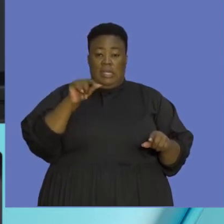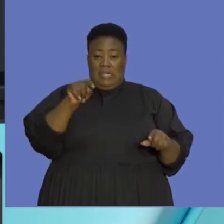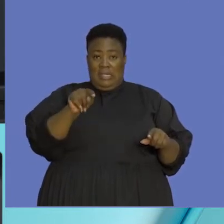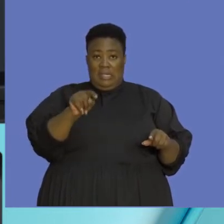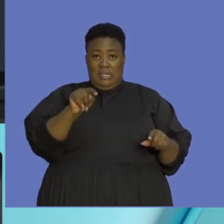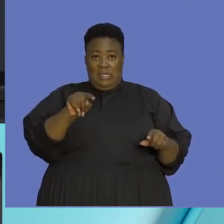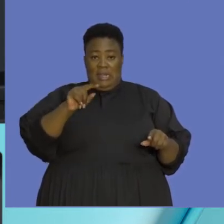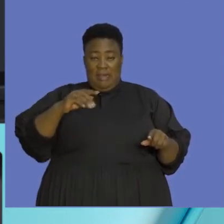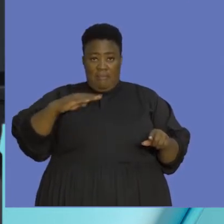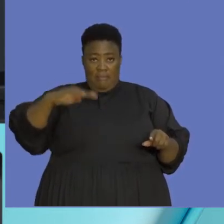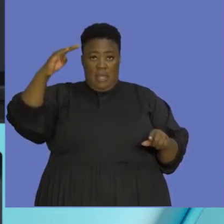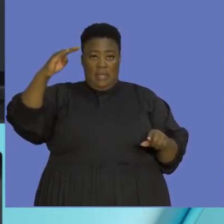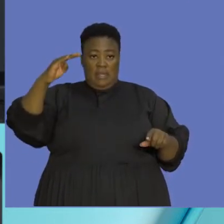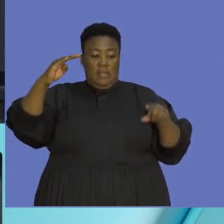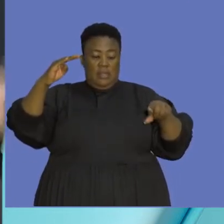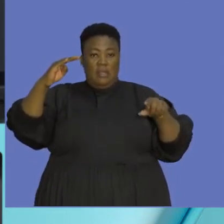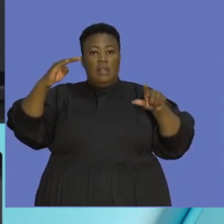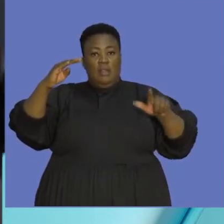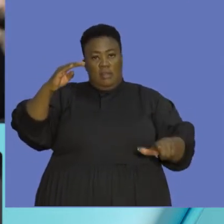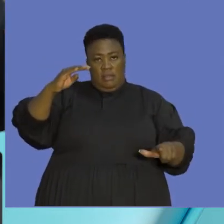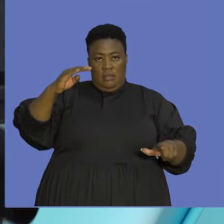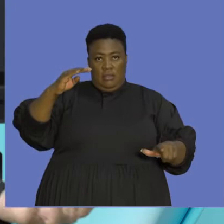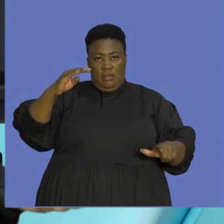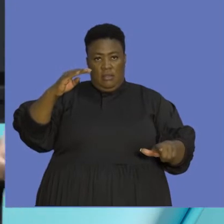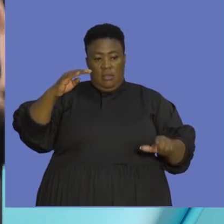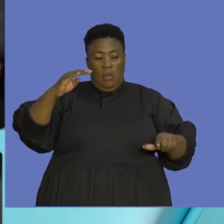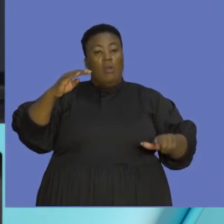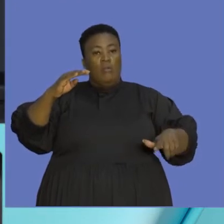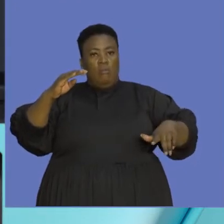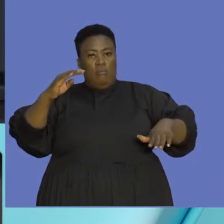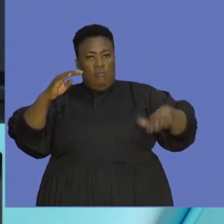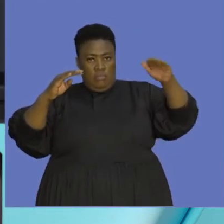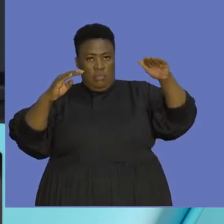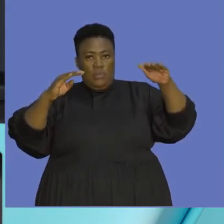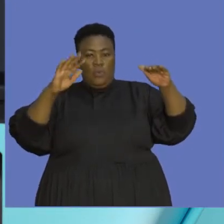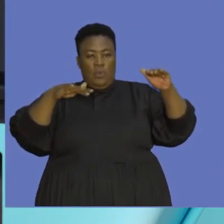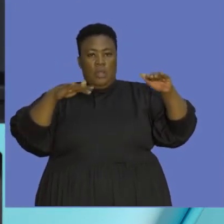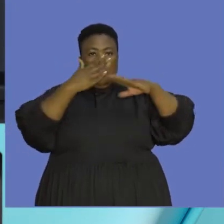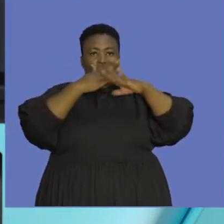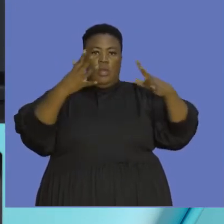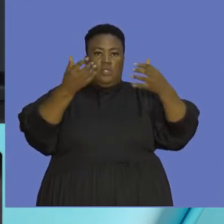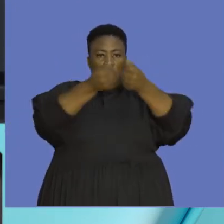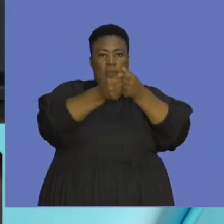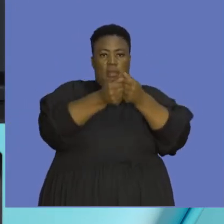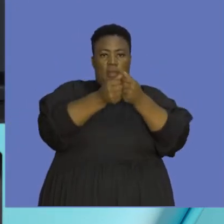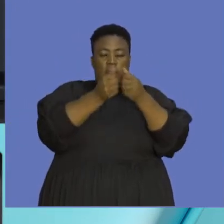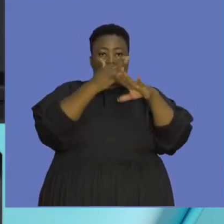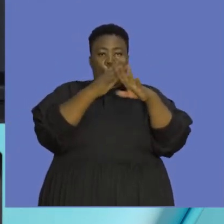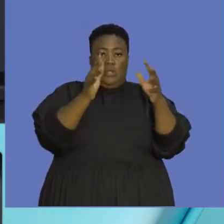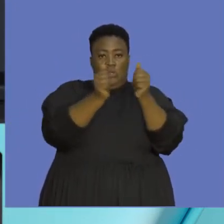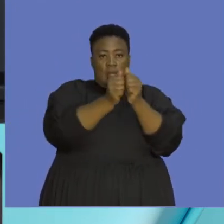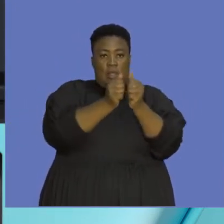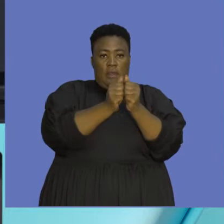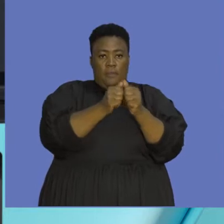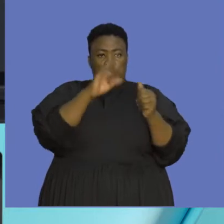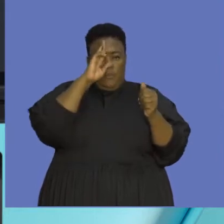bigger, acceleration gets bigger. They go together, okay? Net force, remember, is when we